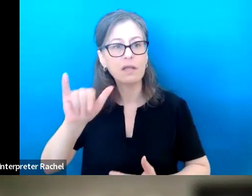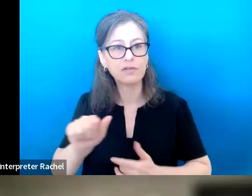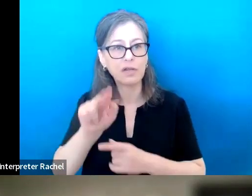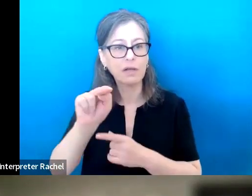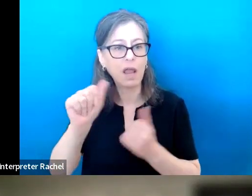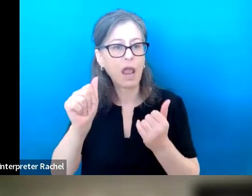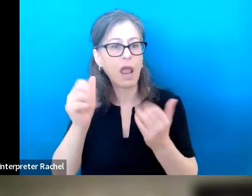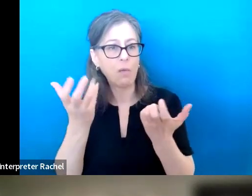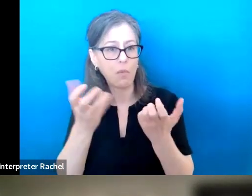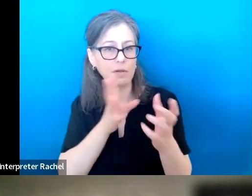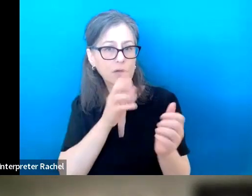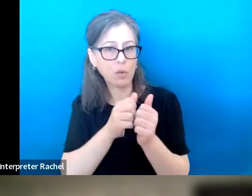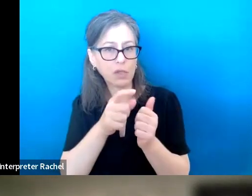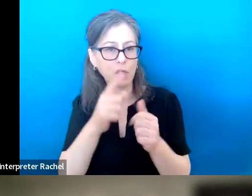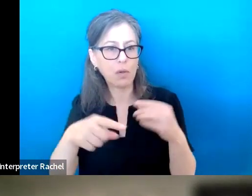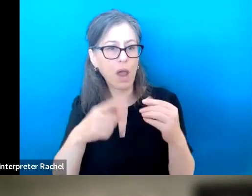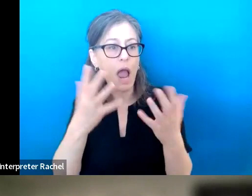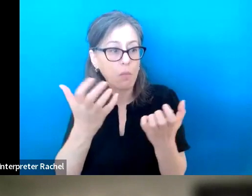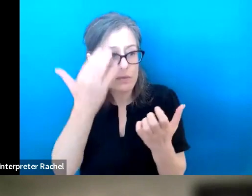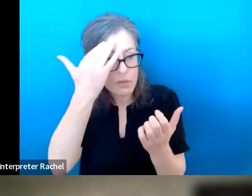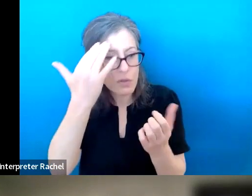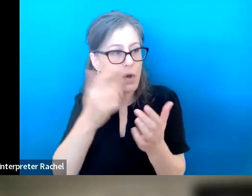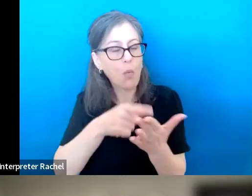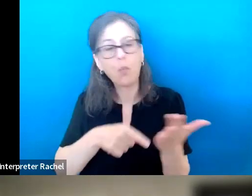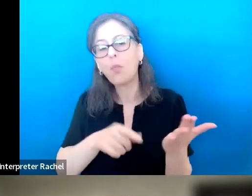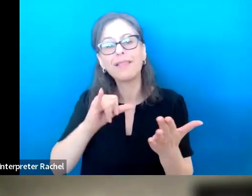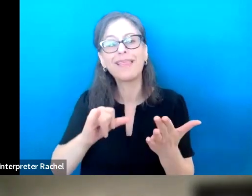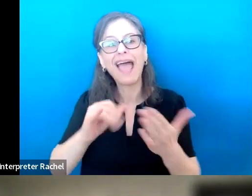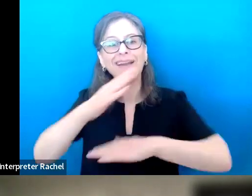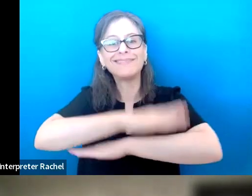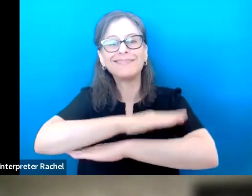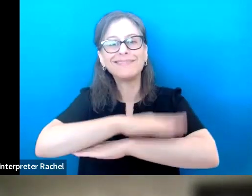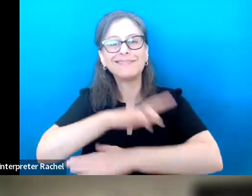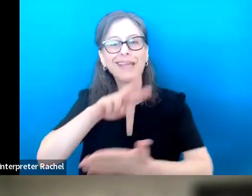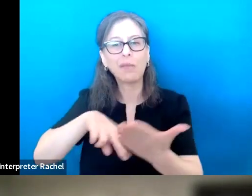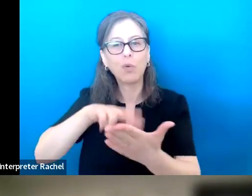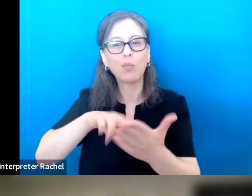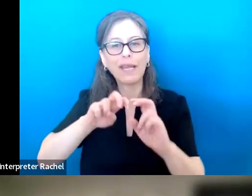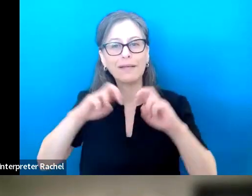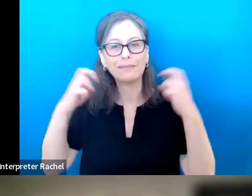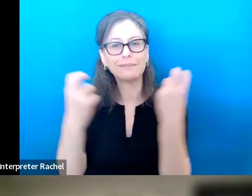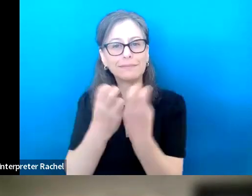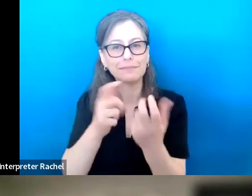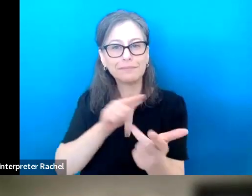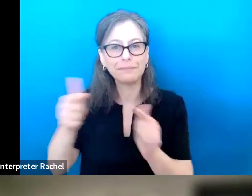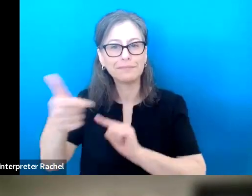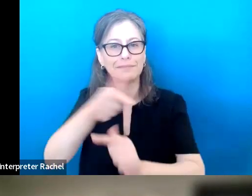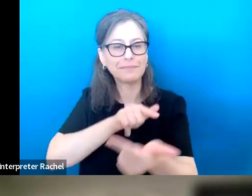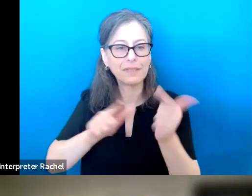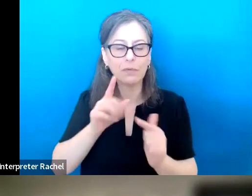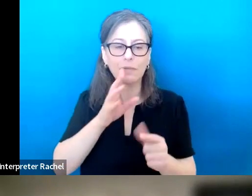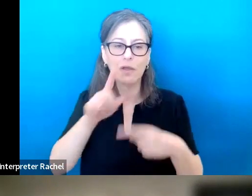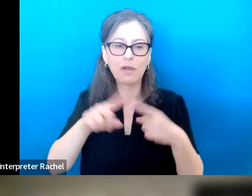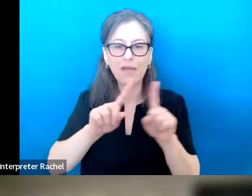because I would love to know what the table read was like. And when you think about Jessie Buckley and